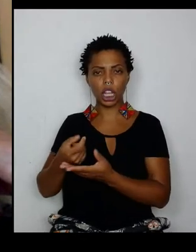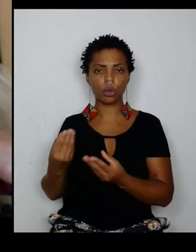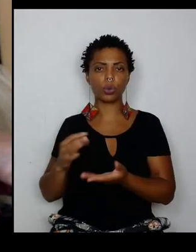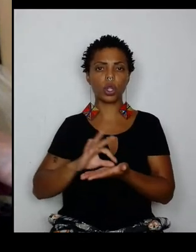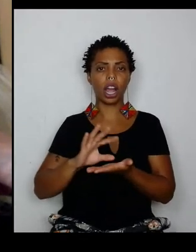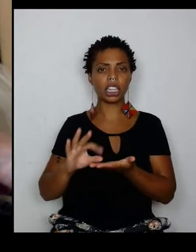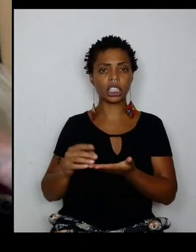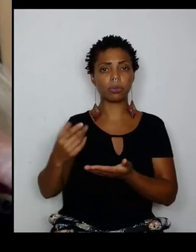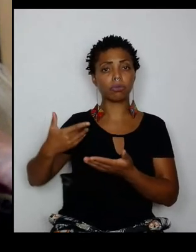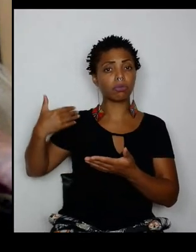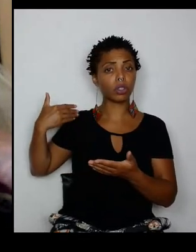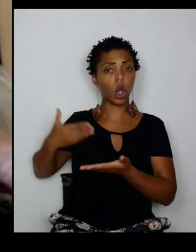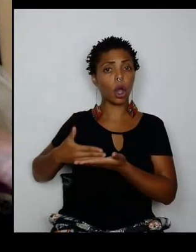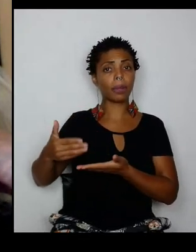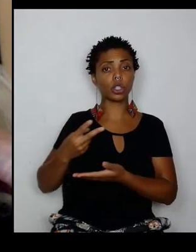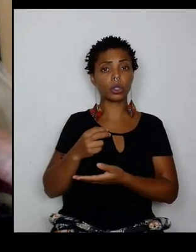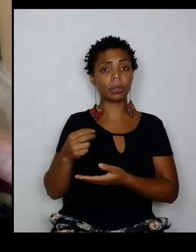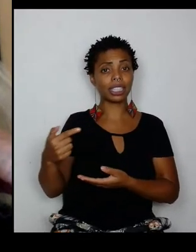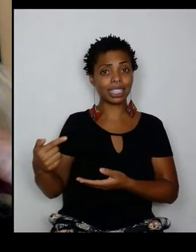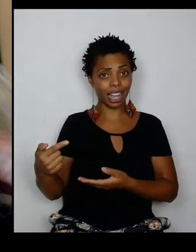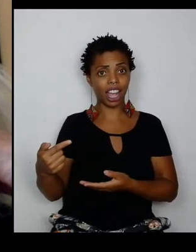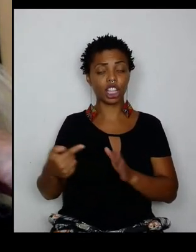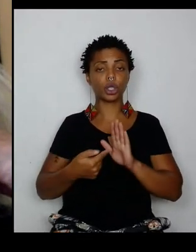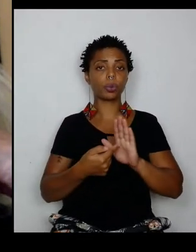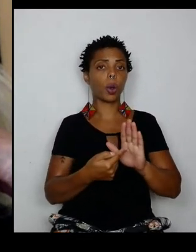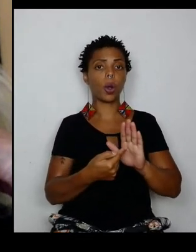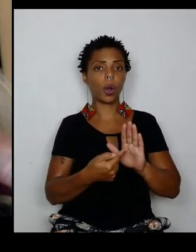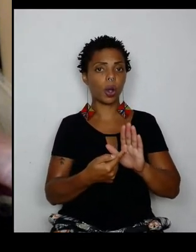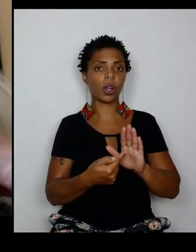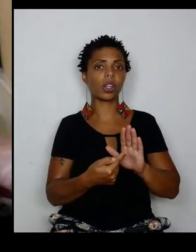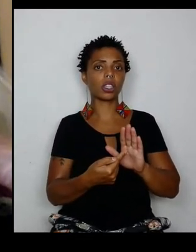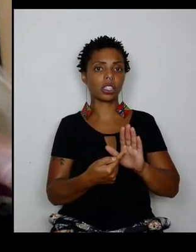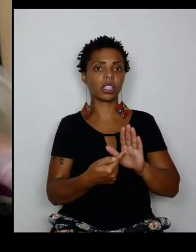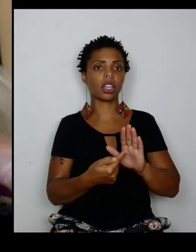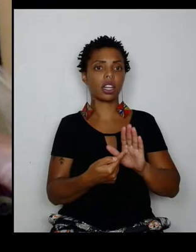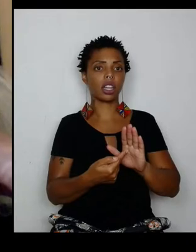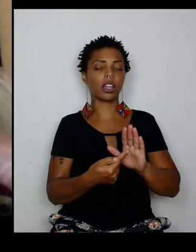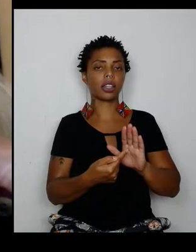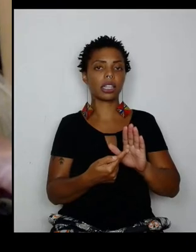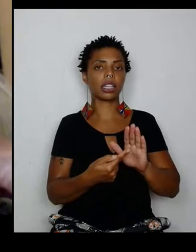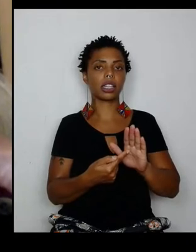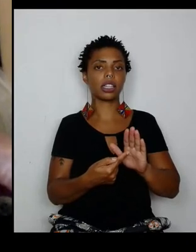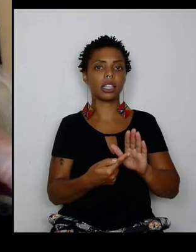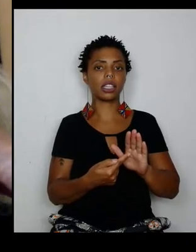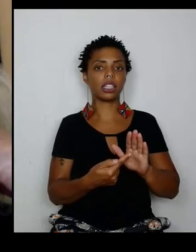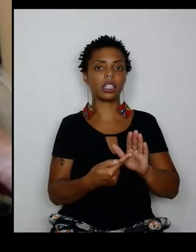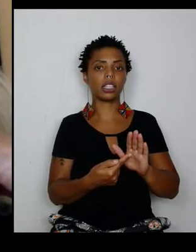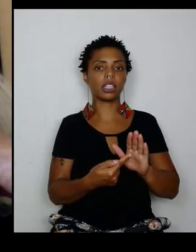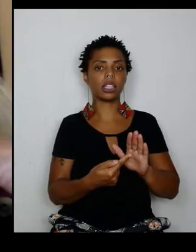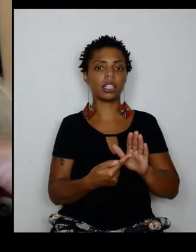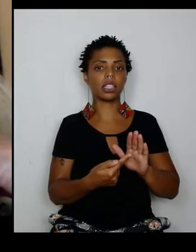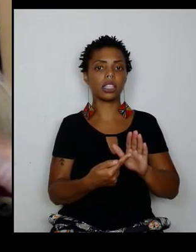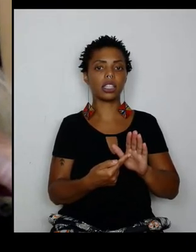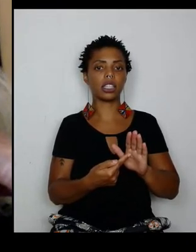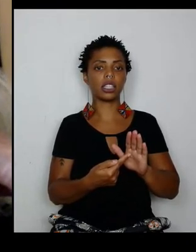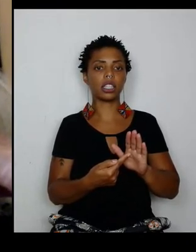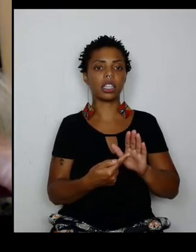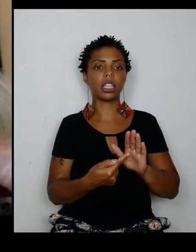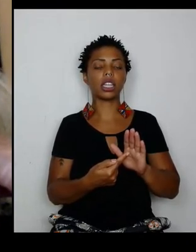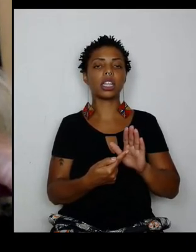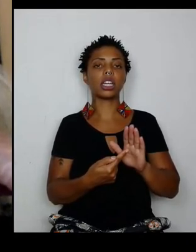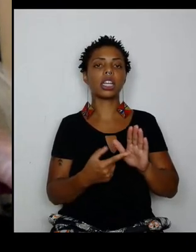um there's an intention to somehow salvage goga to rescue